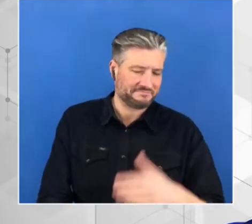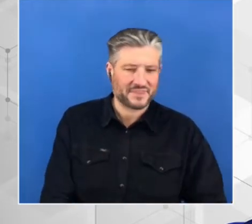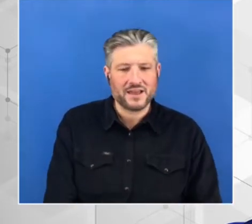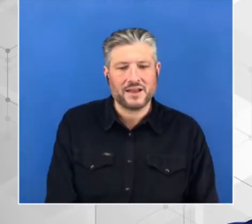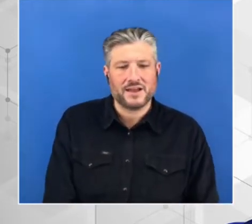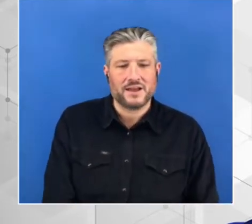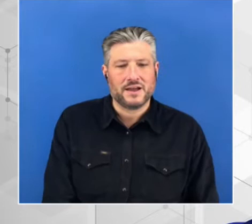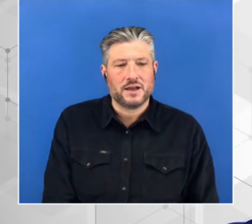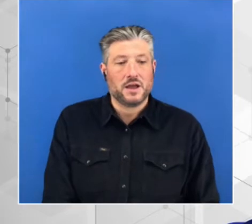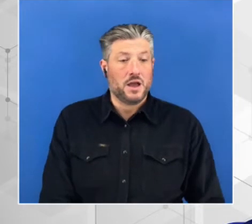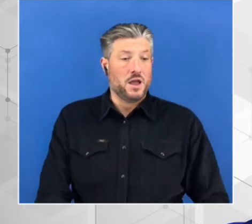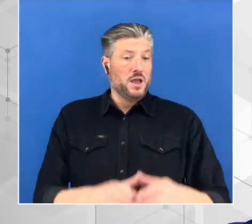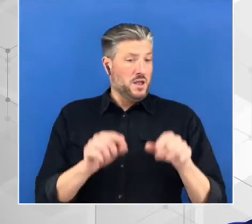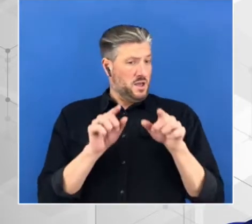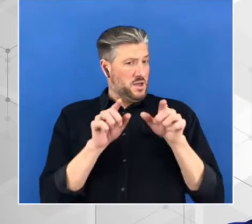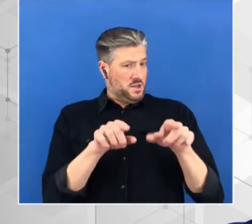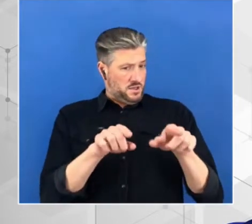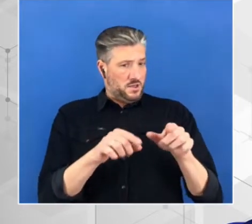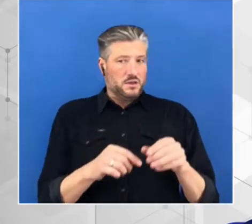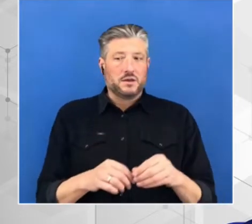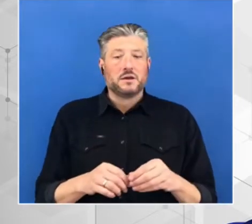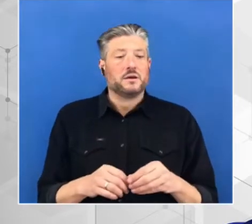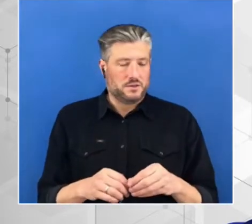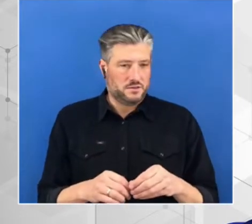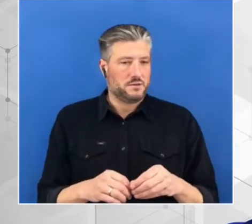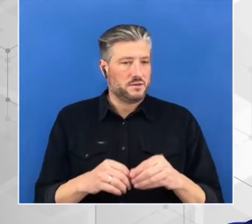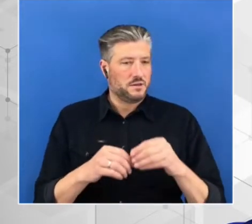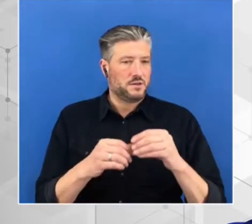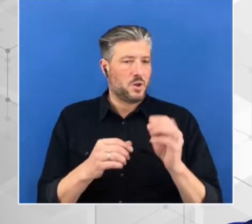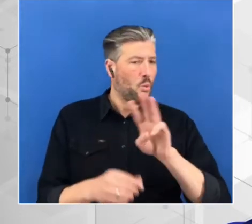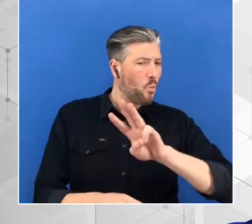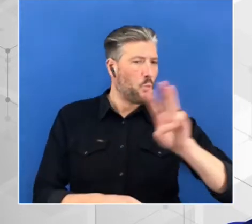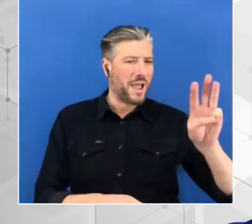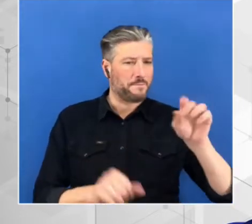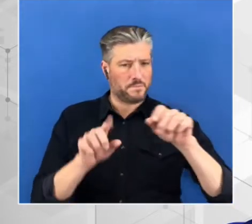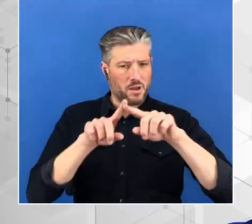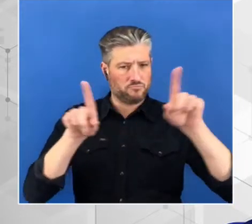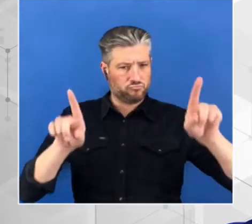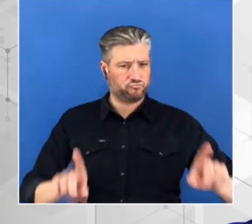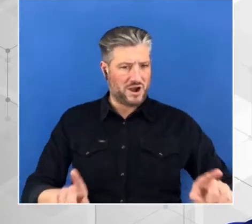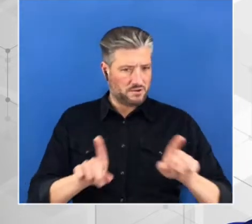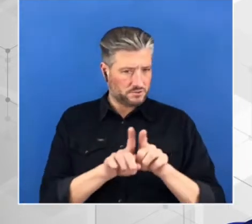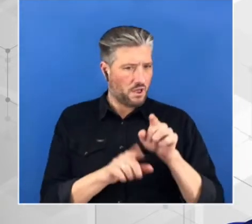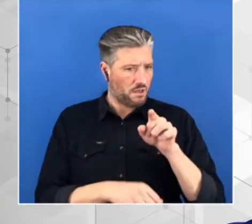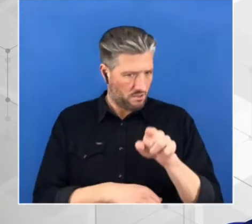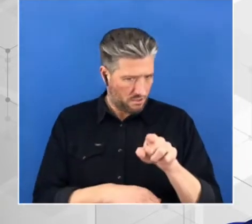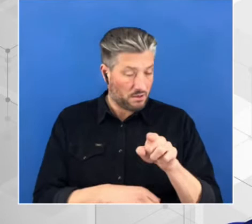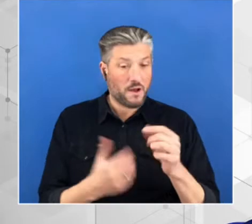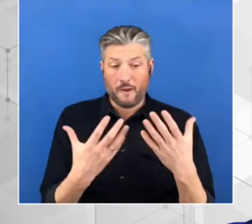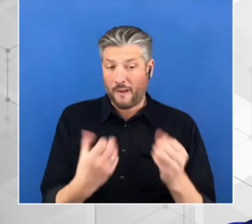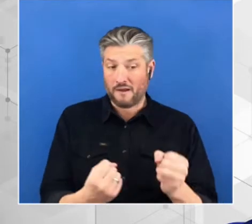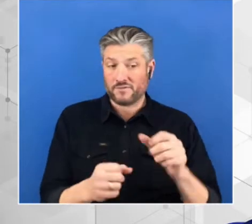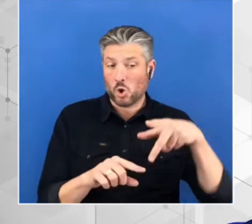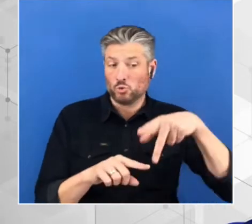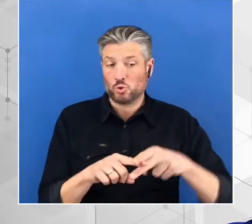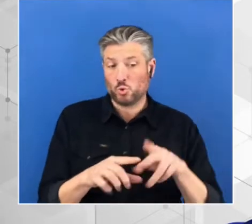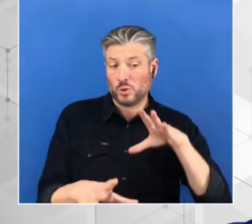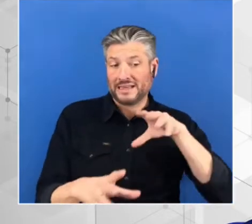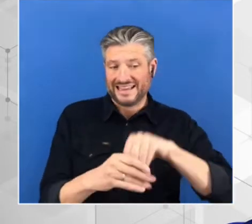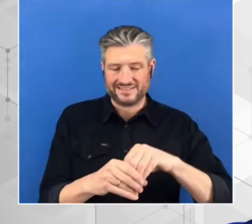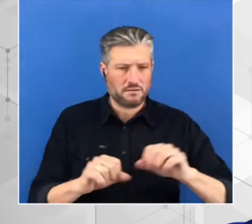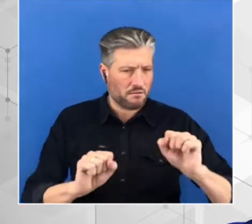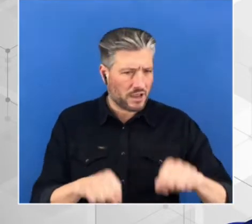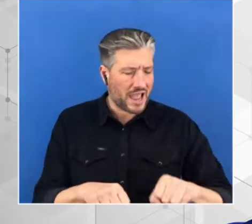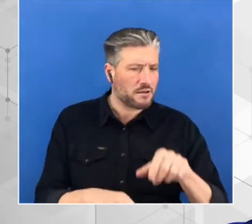of the browser you are testing your applications with. So in the case of Chrome and Firefox,